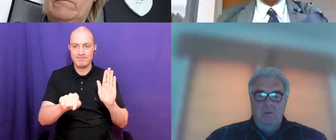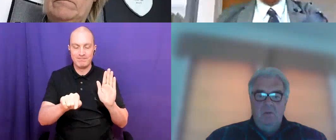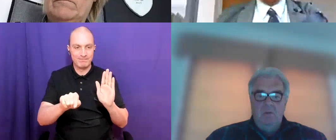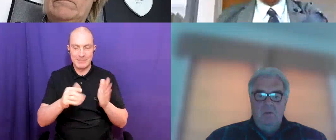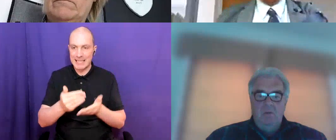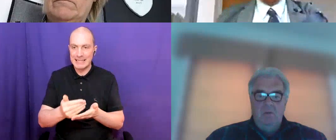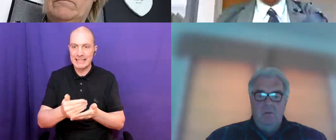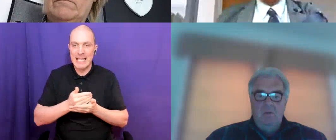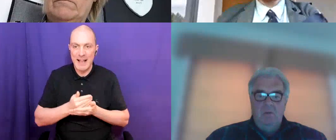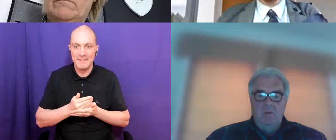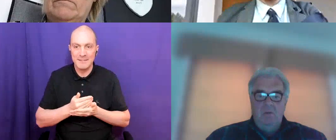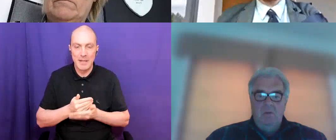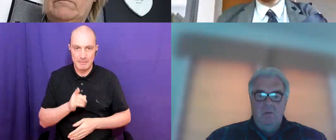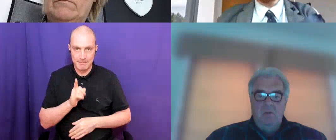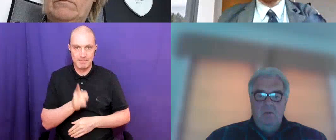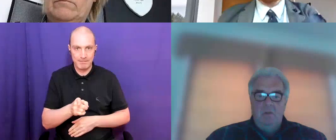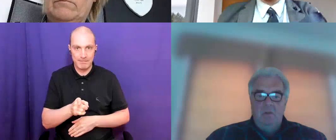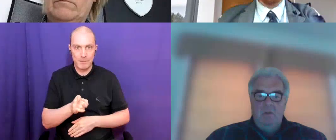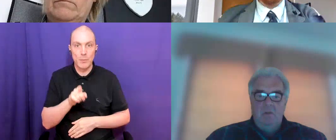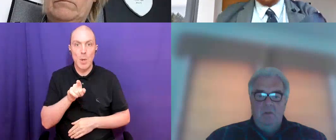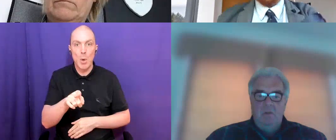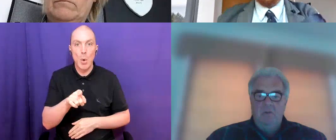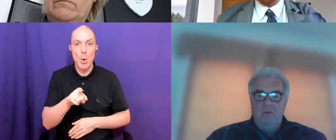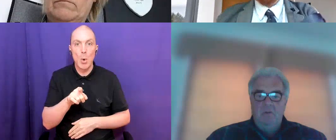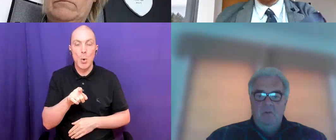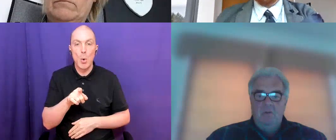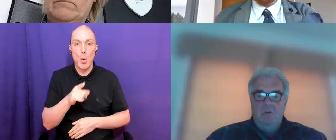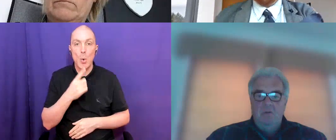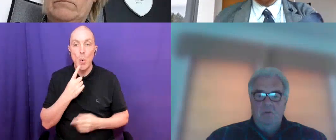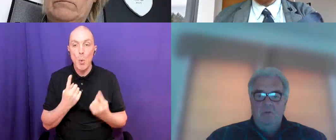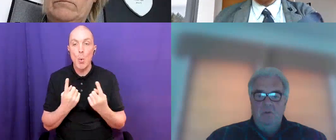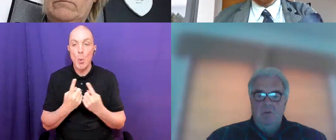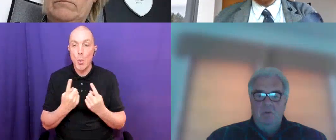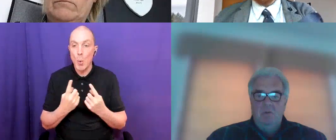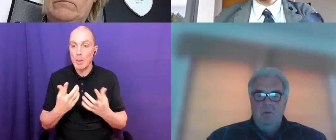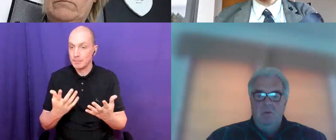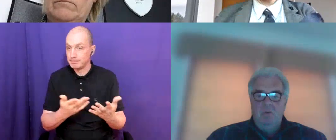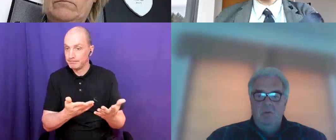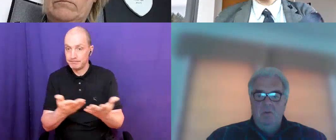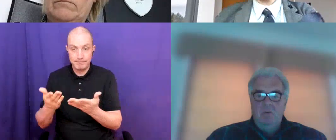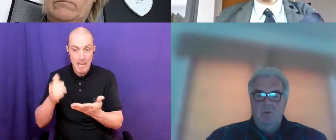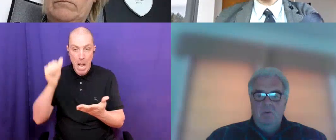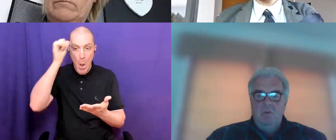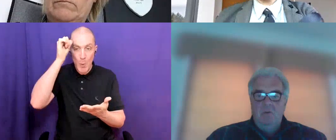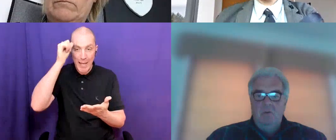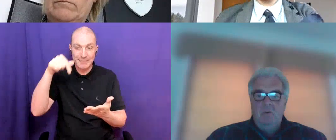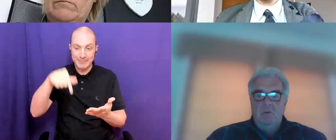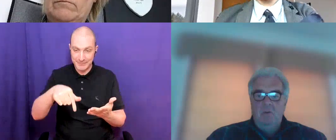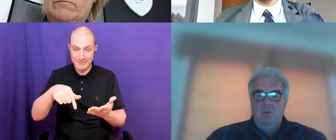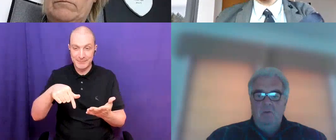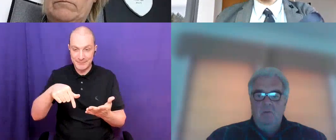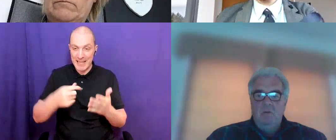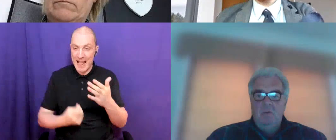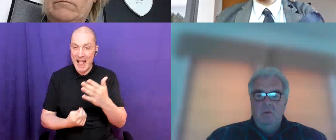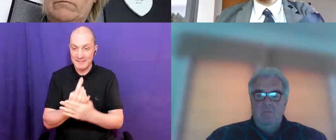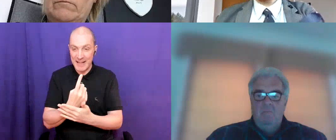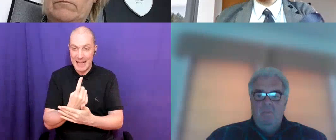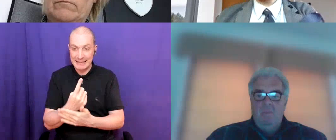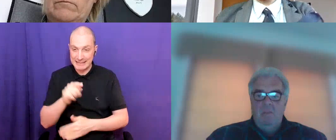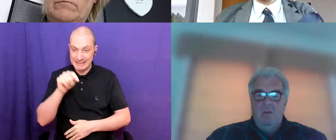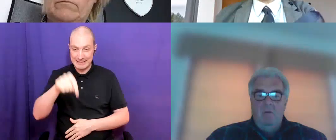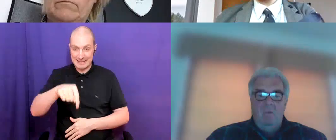poll. For those who are familiar with election events and who were not part of